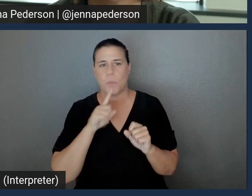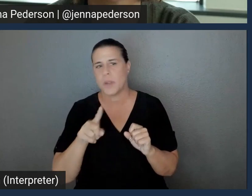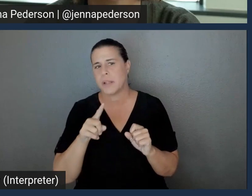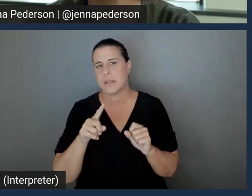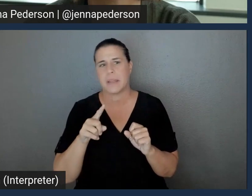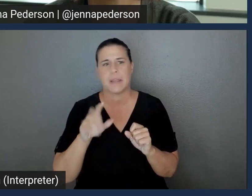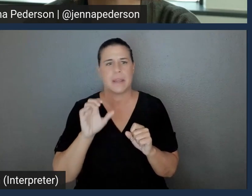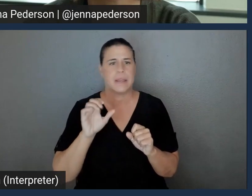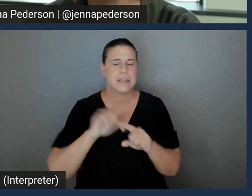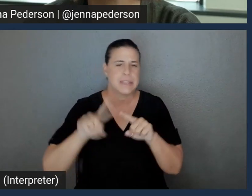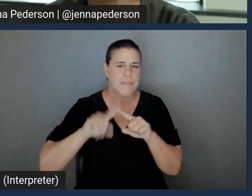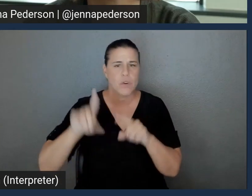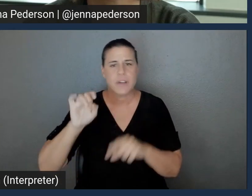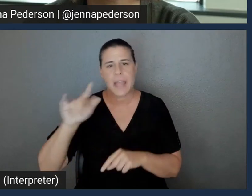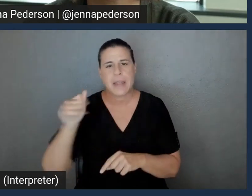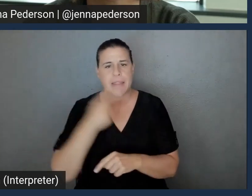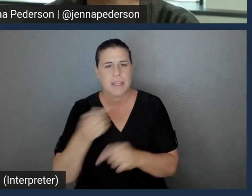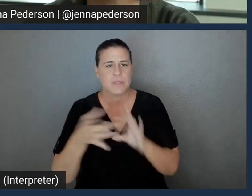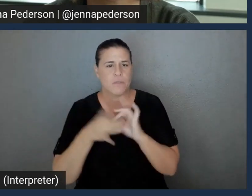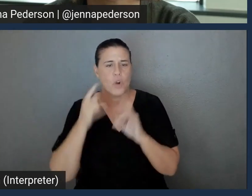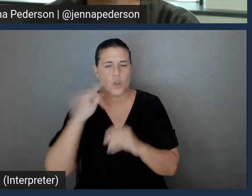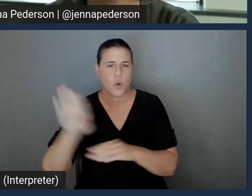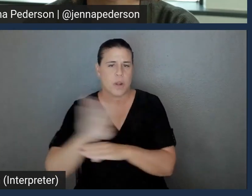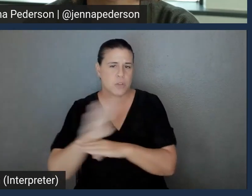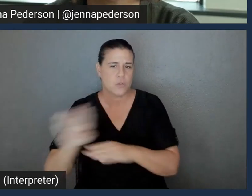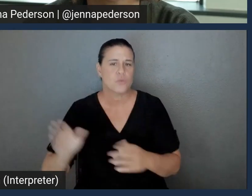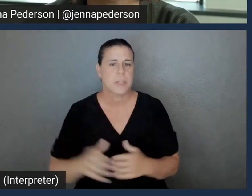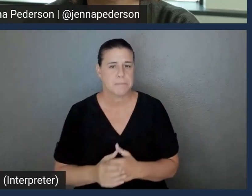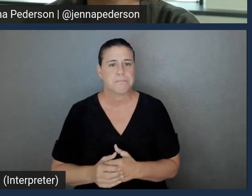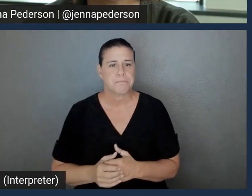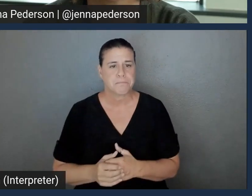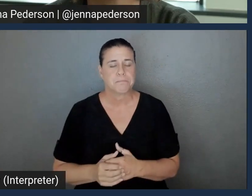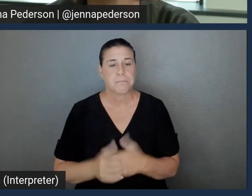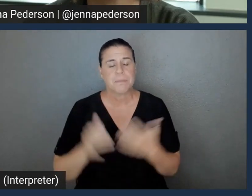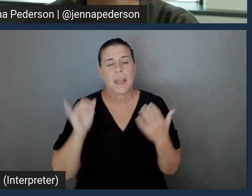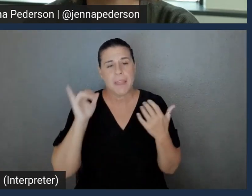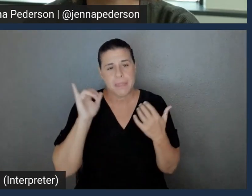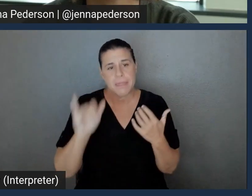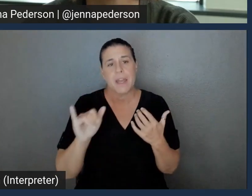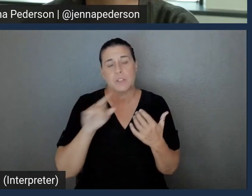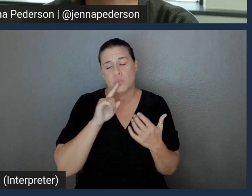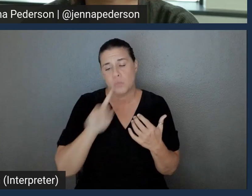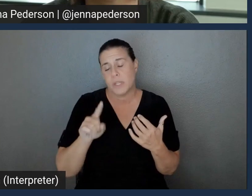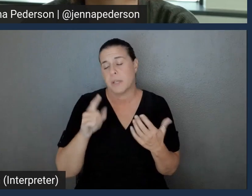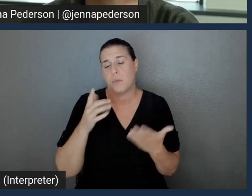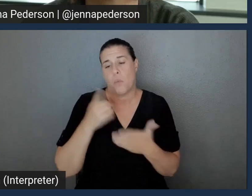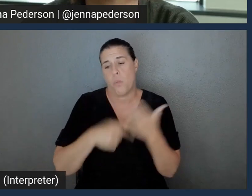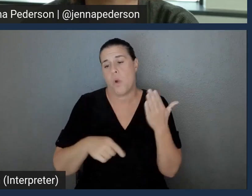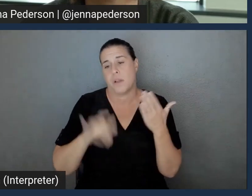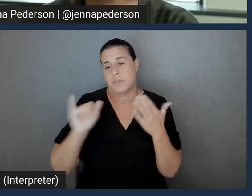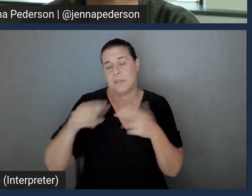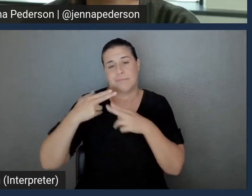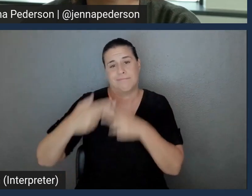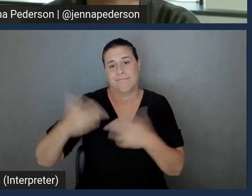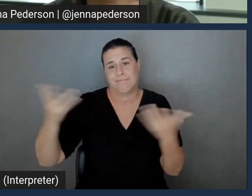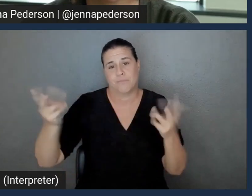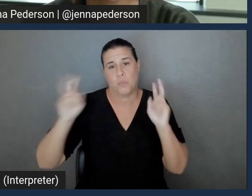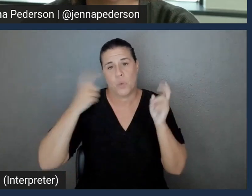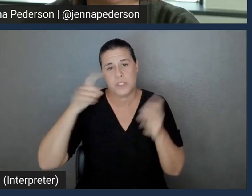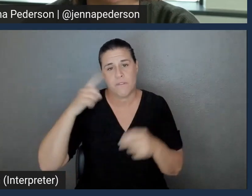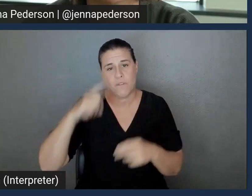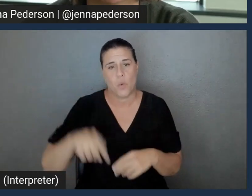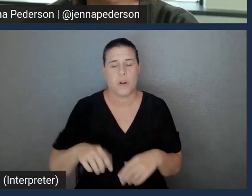or available to you in your industry. So that was basically what Amazon Transcribe Call Analytics was about.